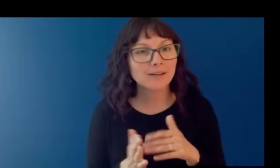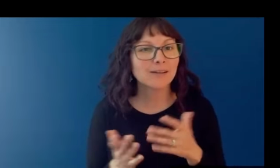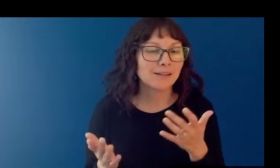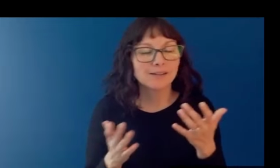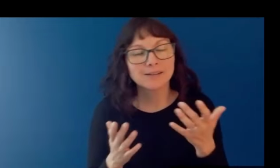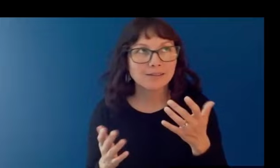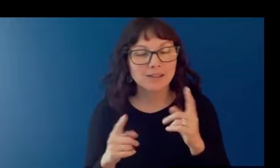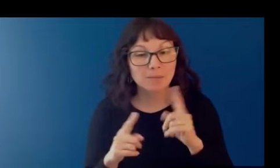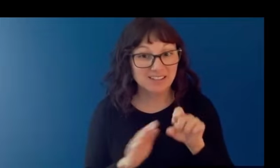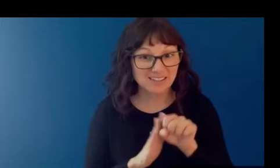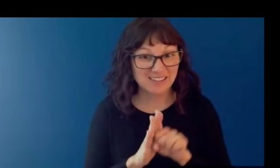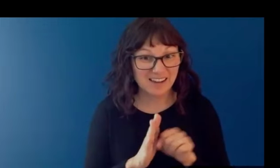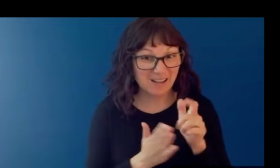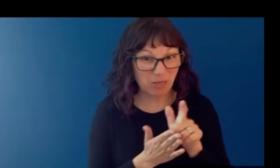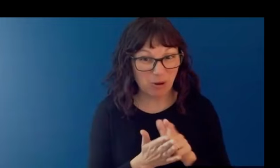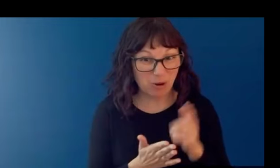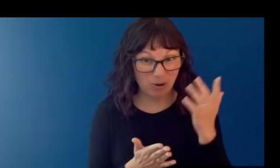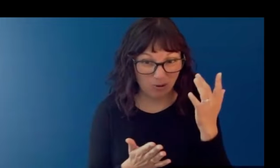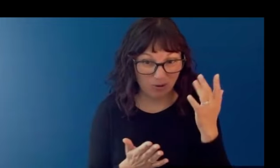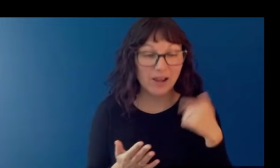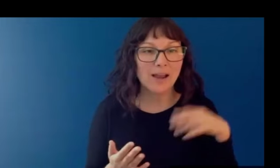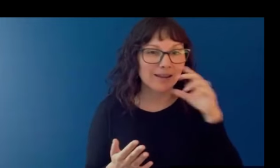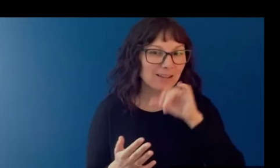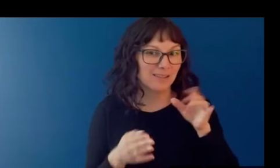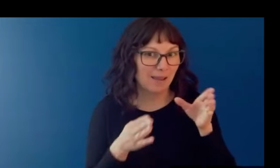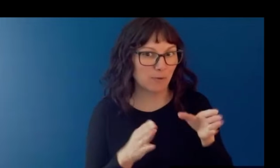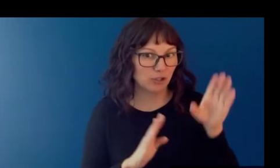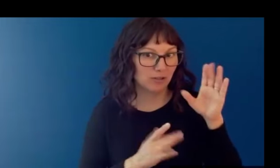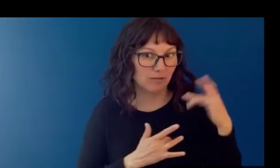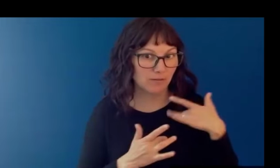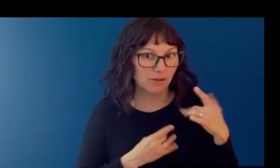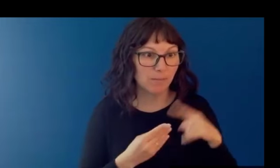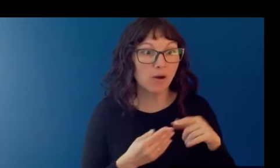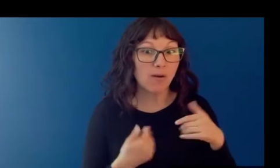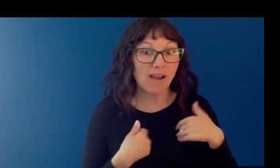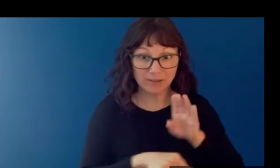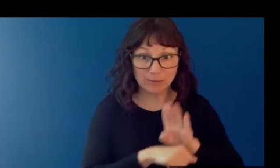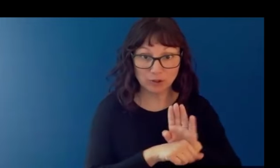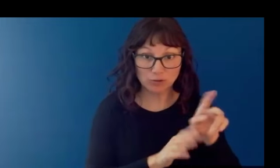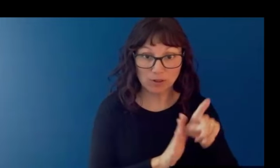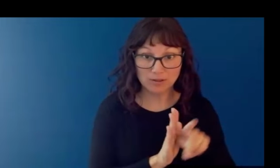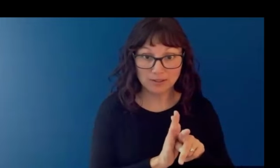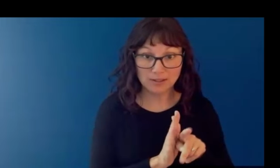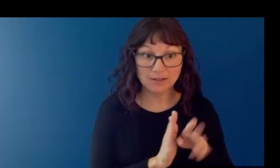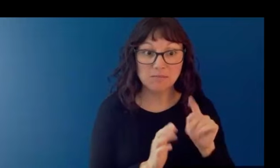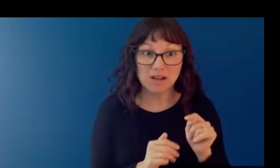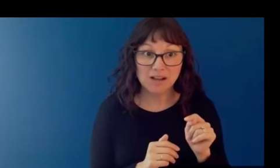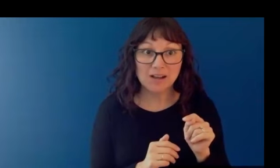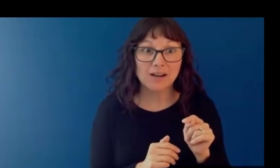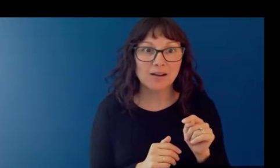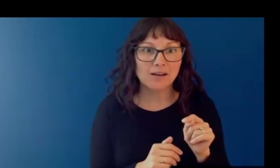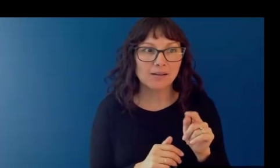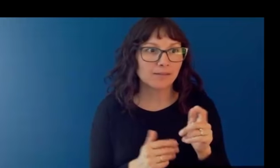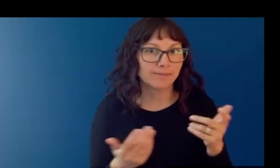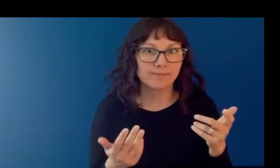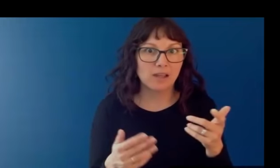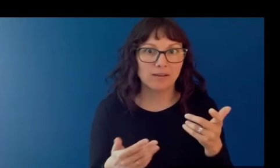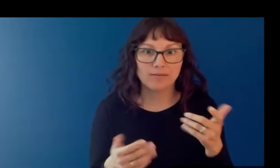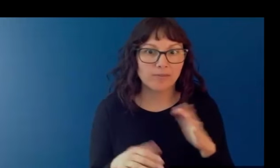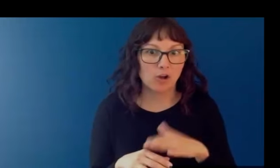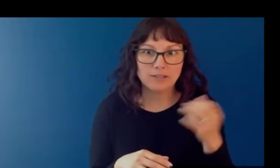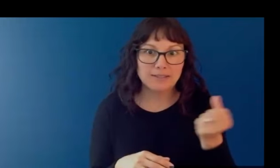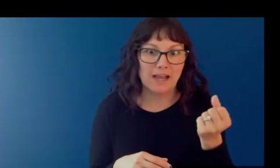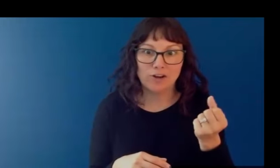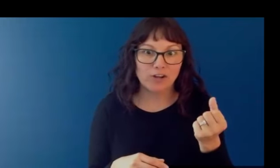state to state too, because I'm guessing that this is somebody who's worried about, yeah, I got a commercial policy, but like on Saturday,